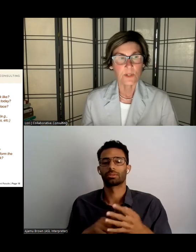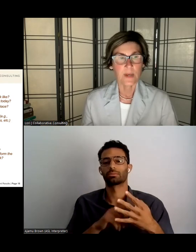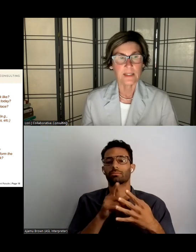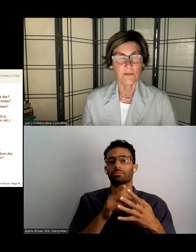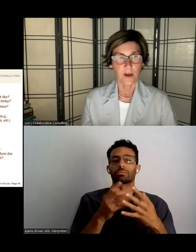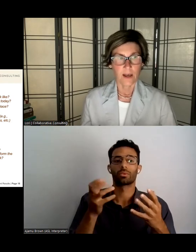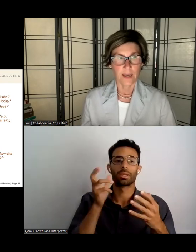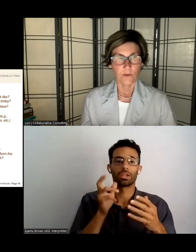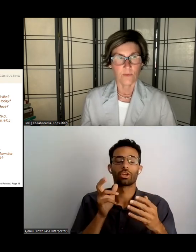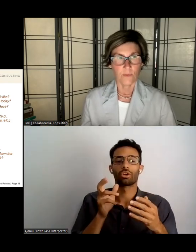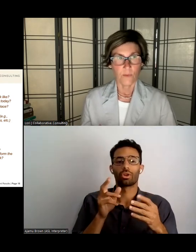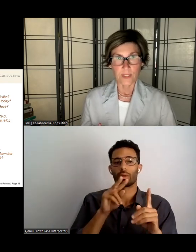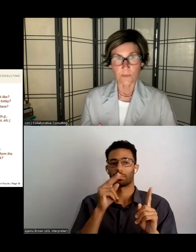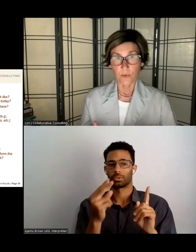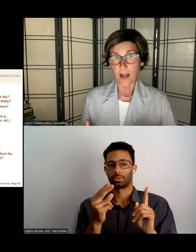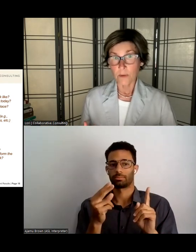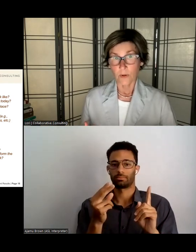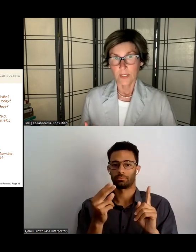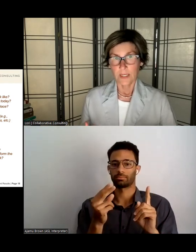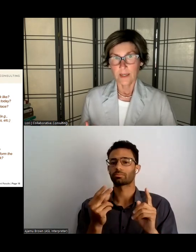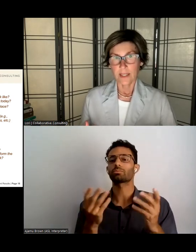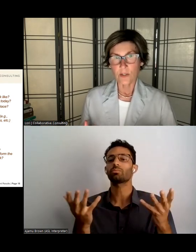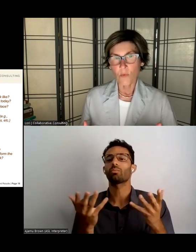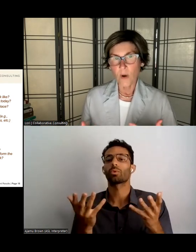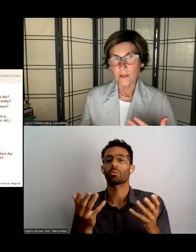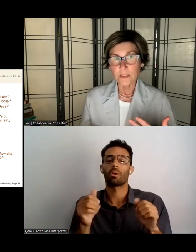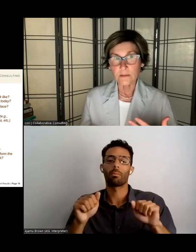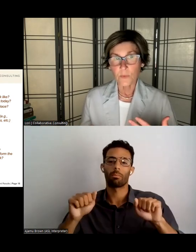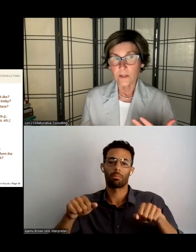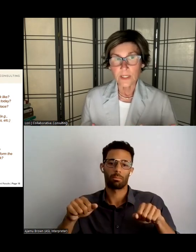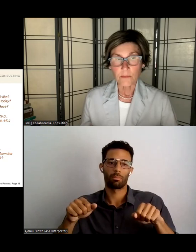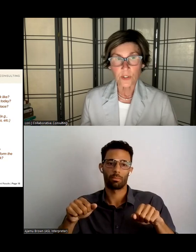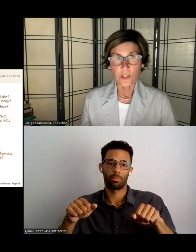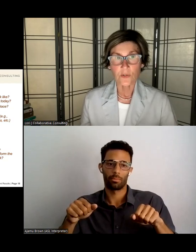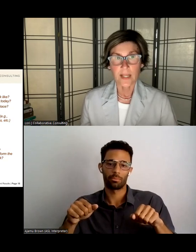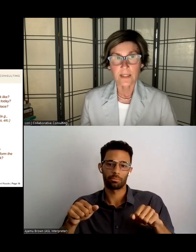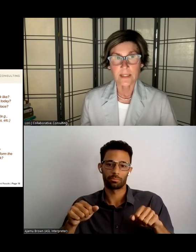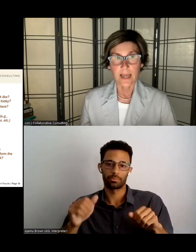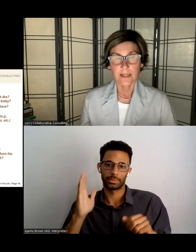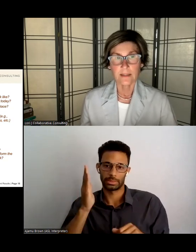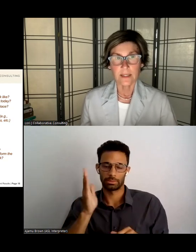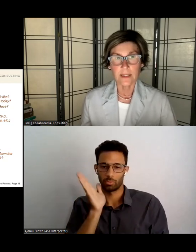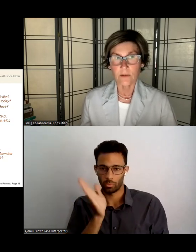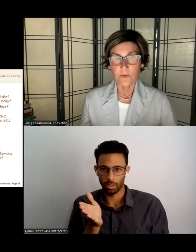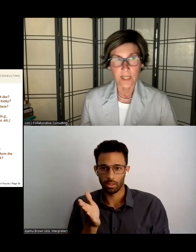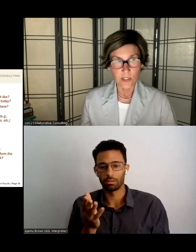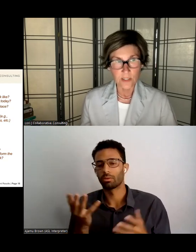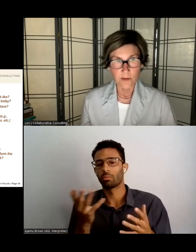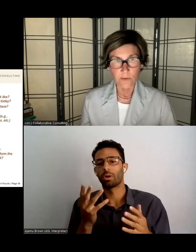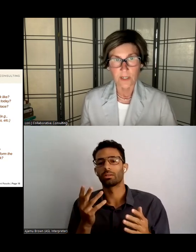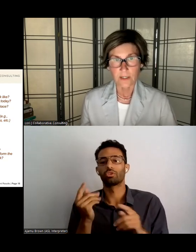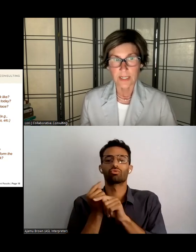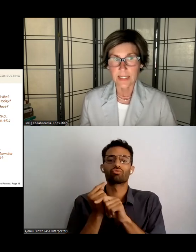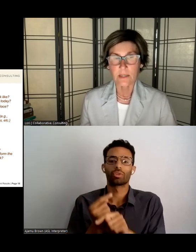their perspective on what's probable. And so what are the emerging trends that the California